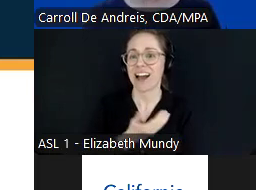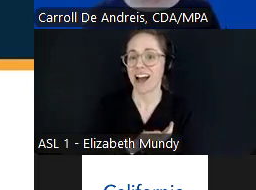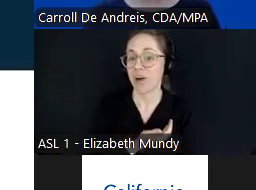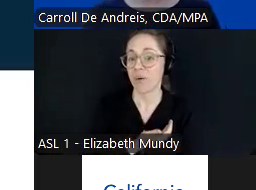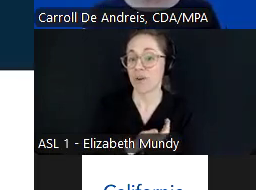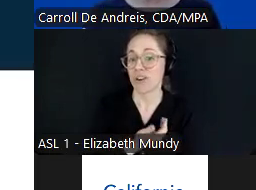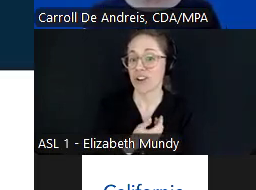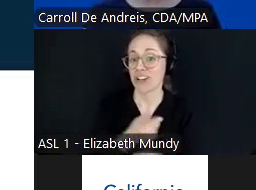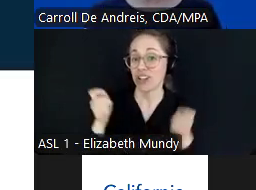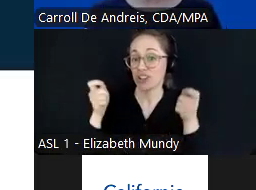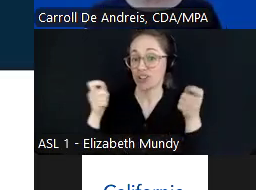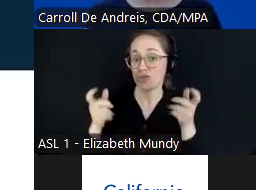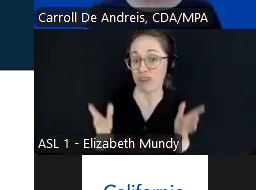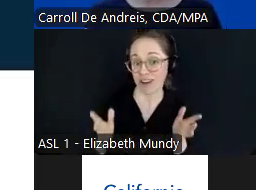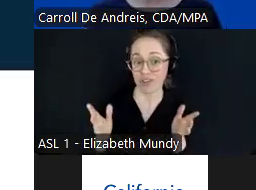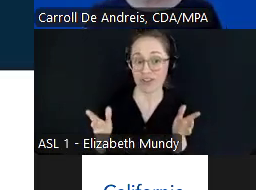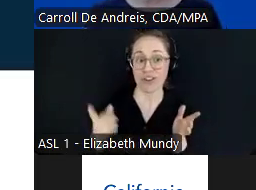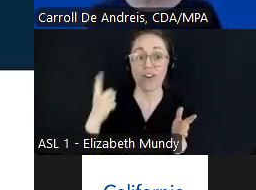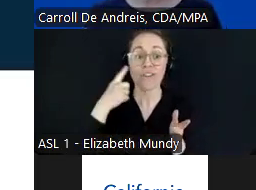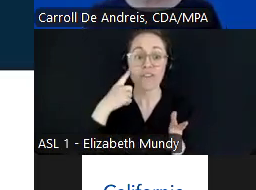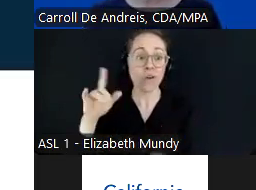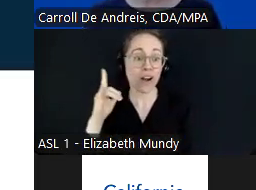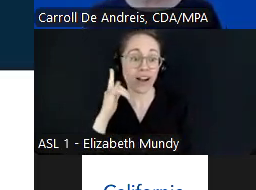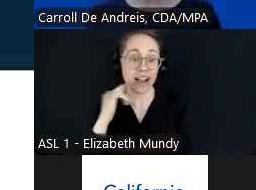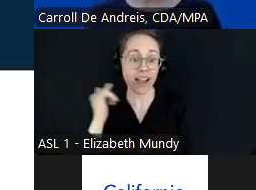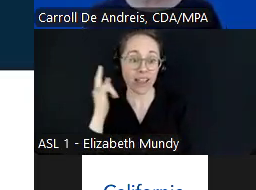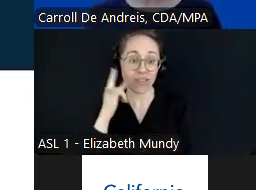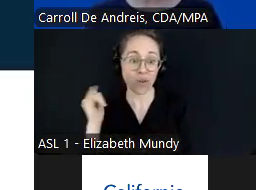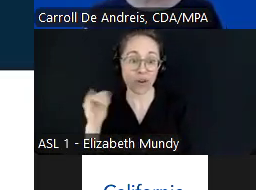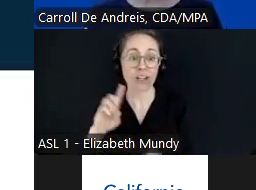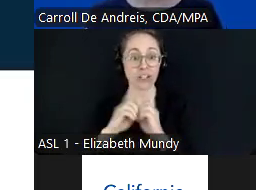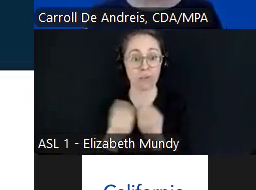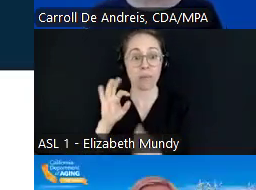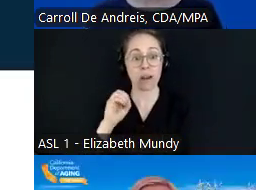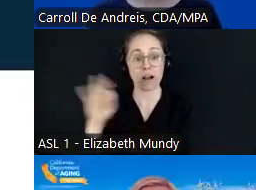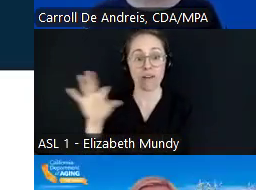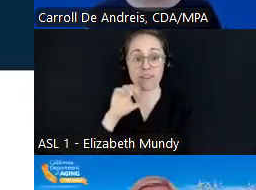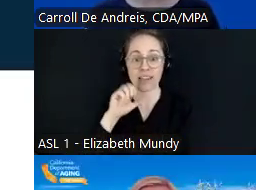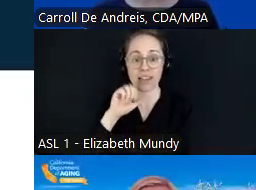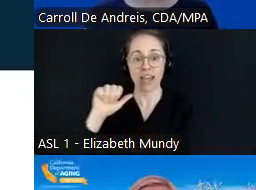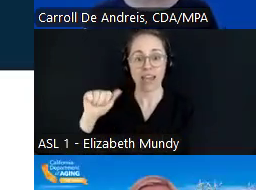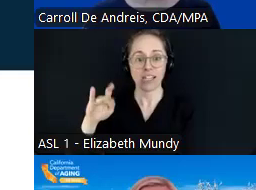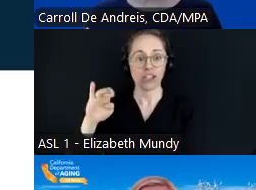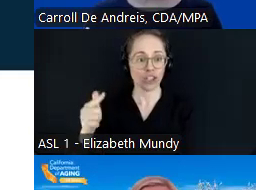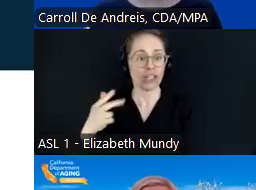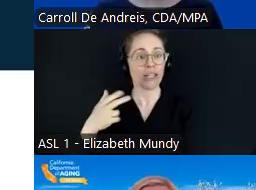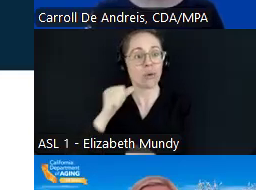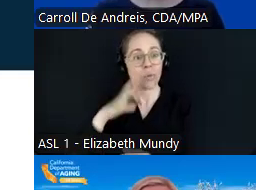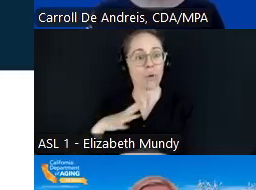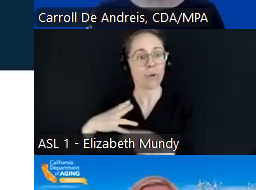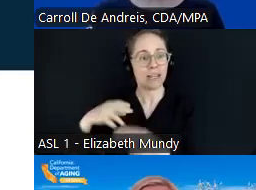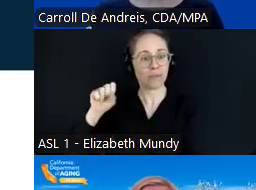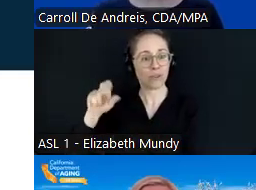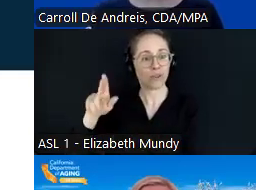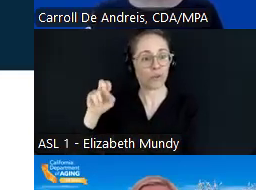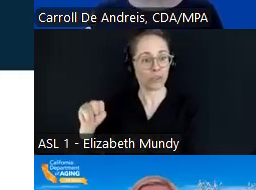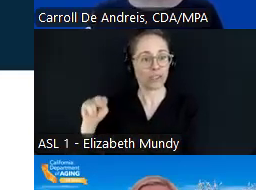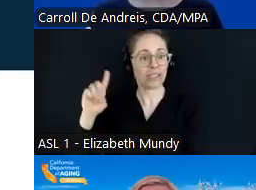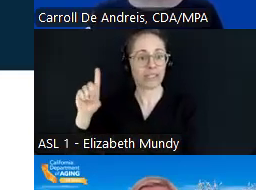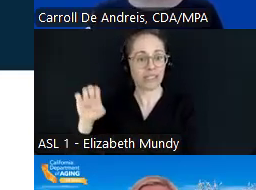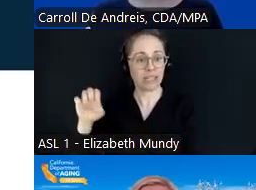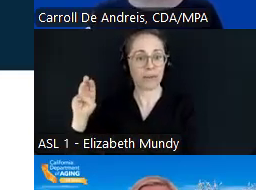Director of California Department of Aging, Susan DeMorris. And please go